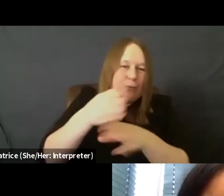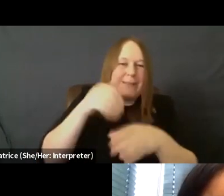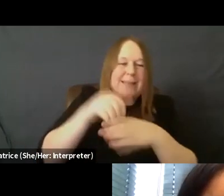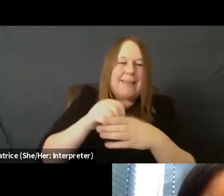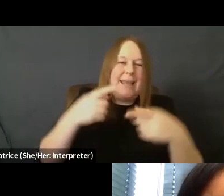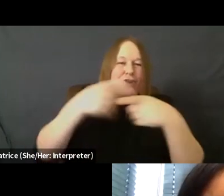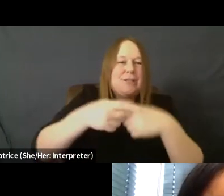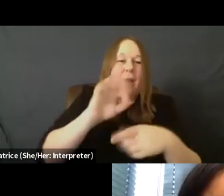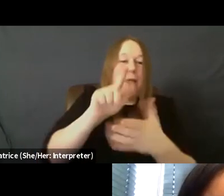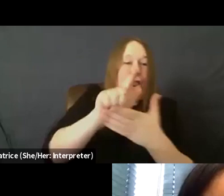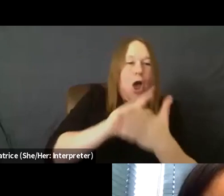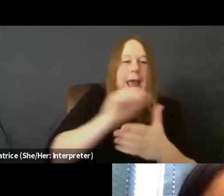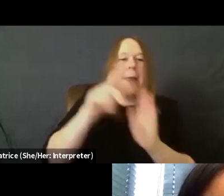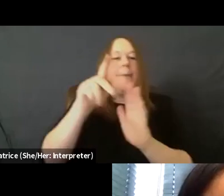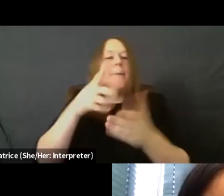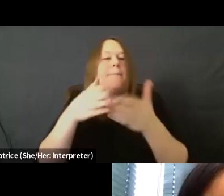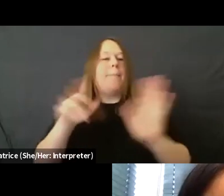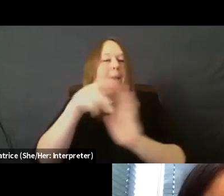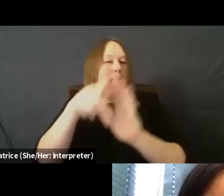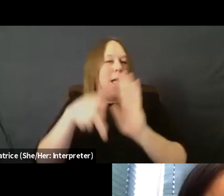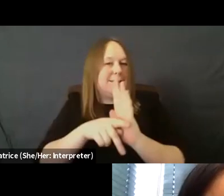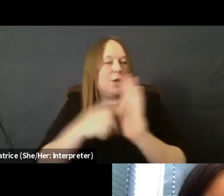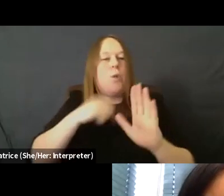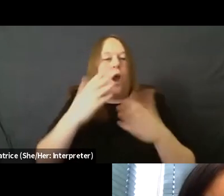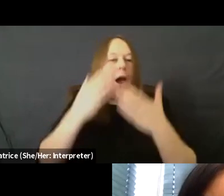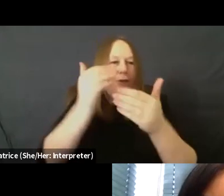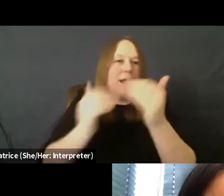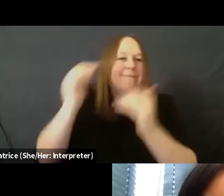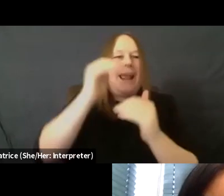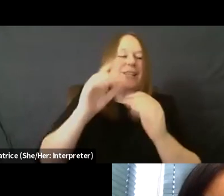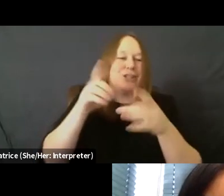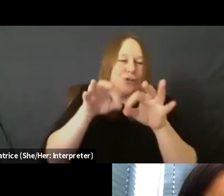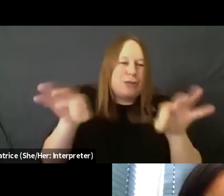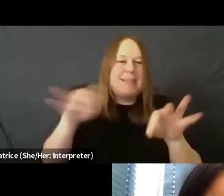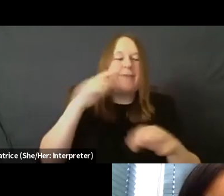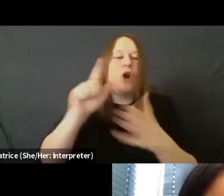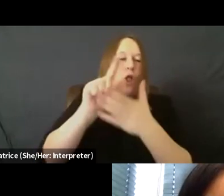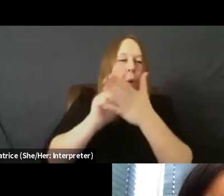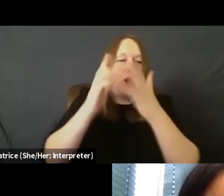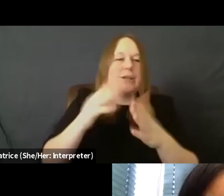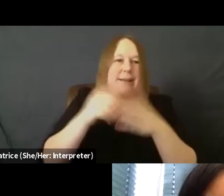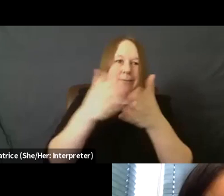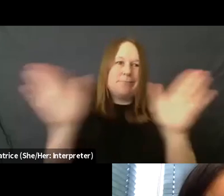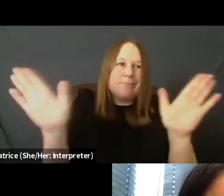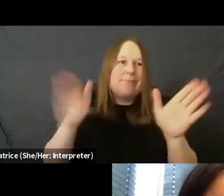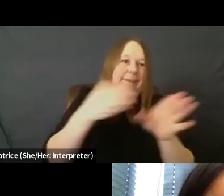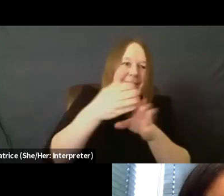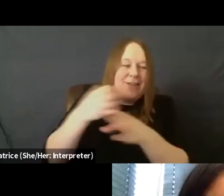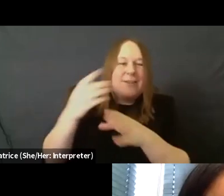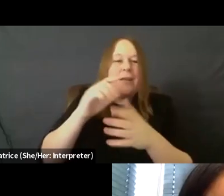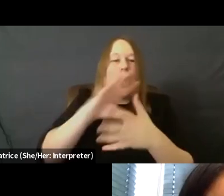of law and public policy. And we offer advanced degrees for lawyers in a wide range of fields, including the option